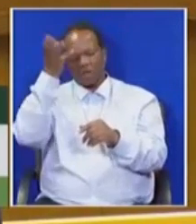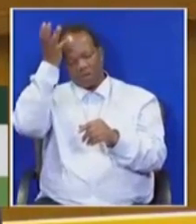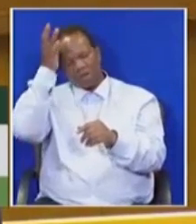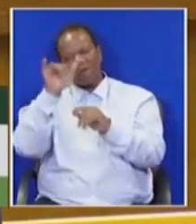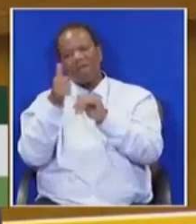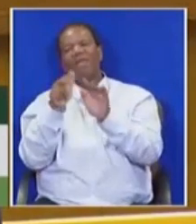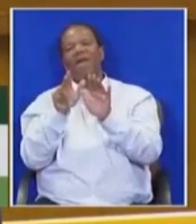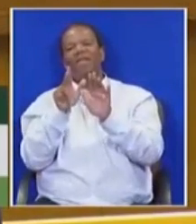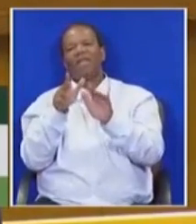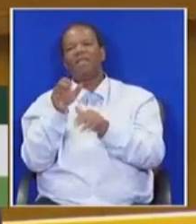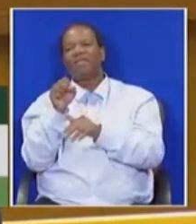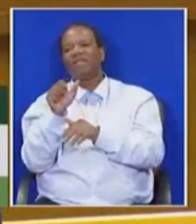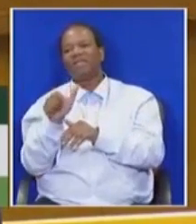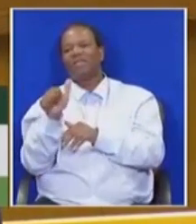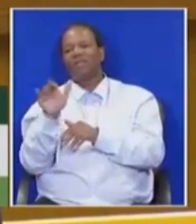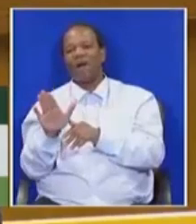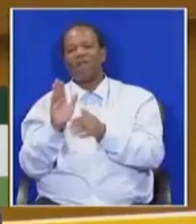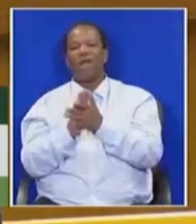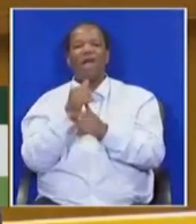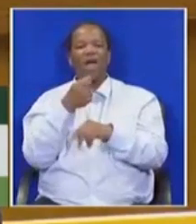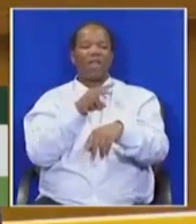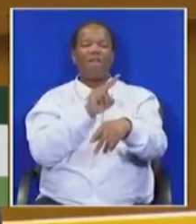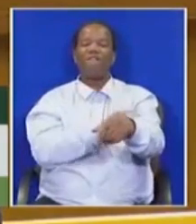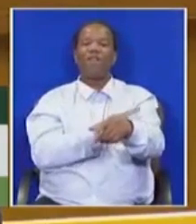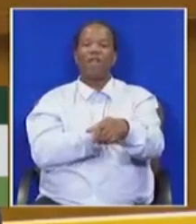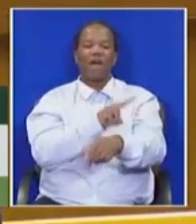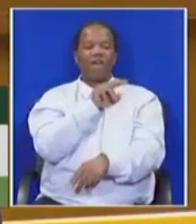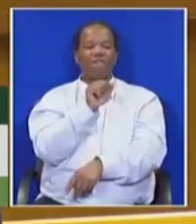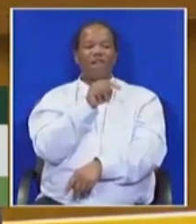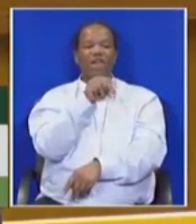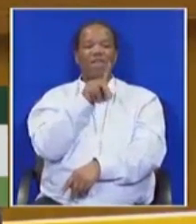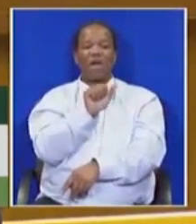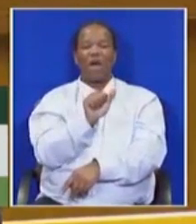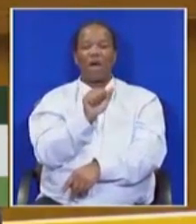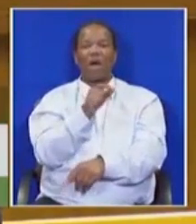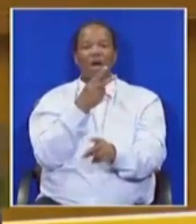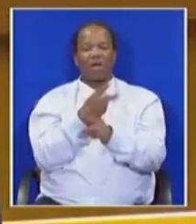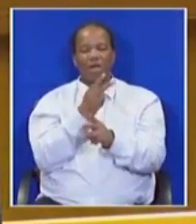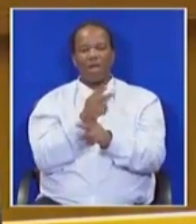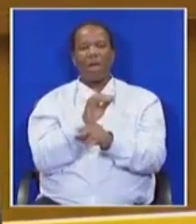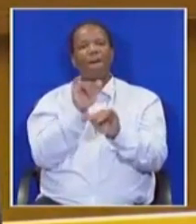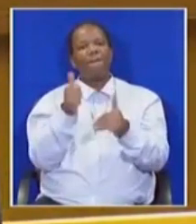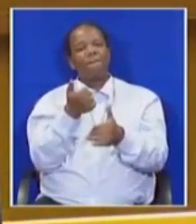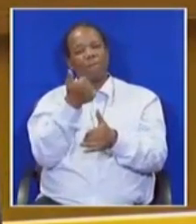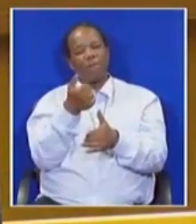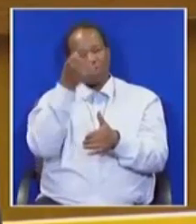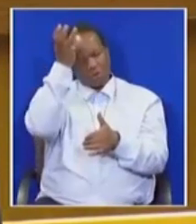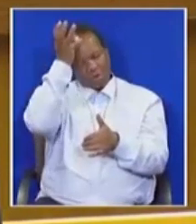1865, the village raids of Bavenda that led to a heroic resistance by King Makado